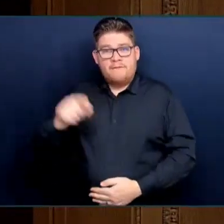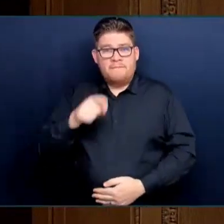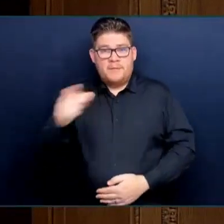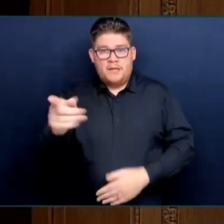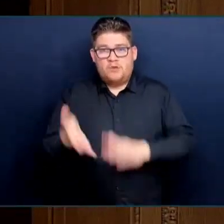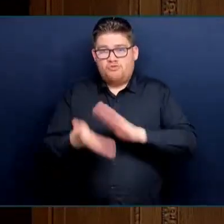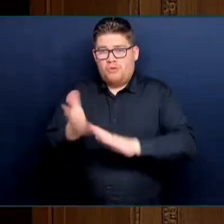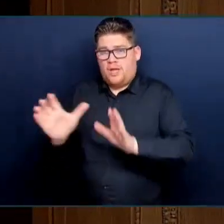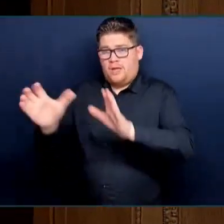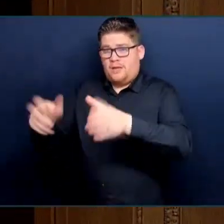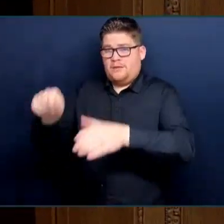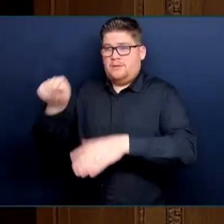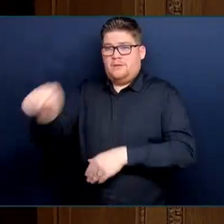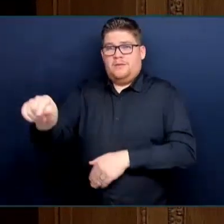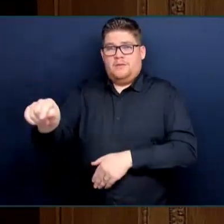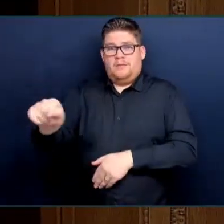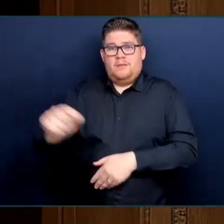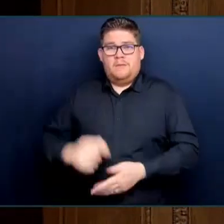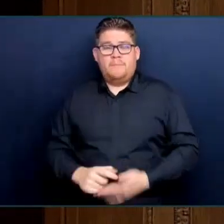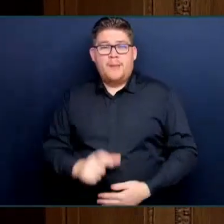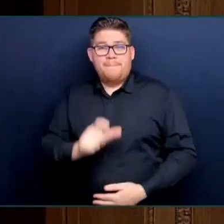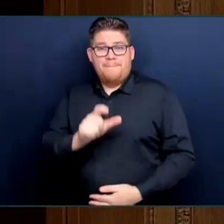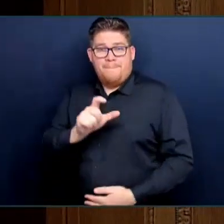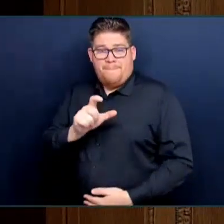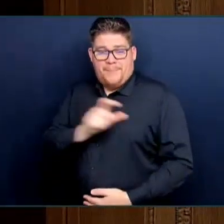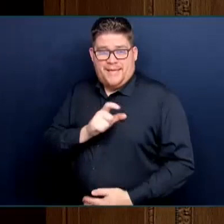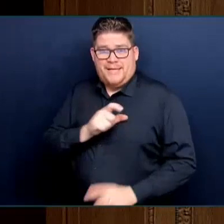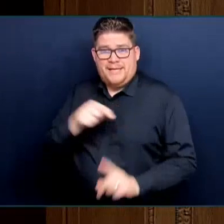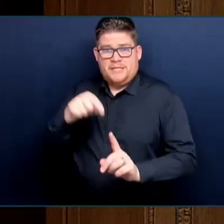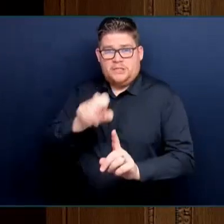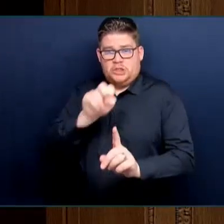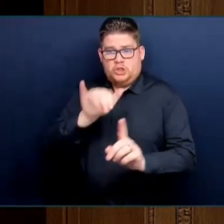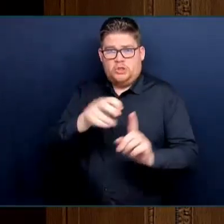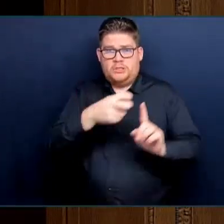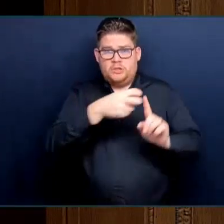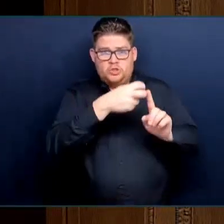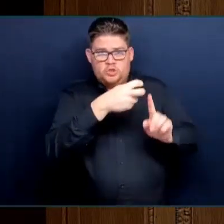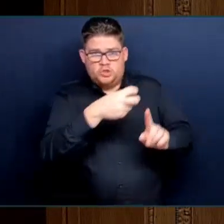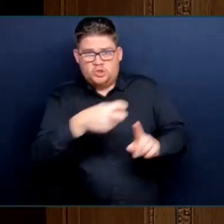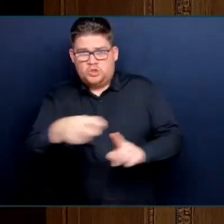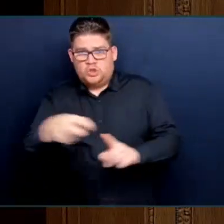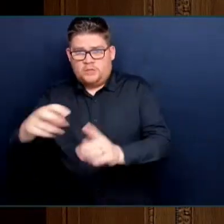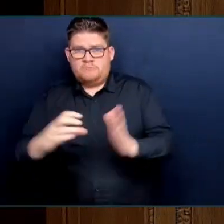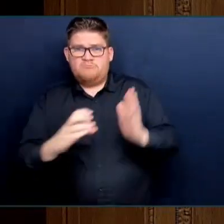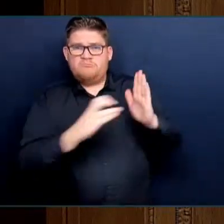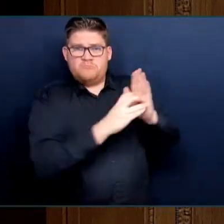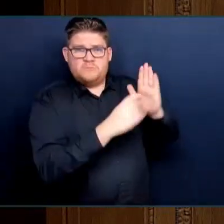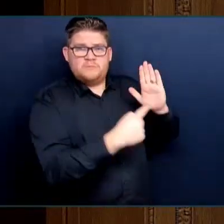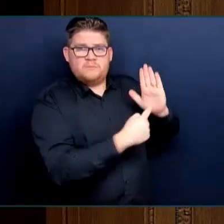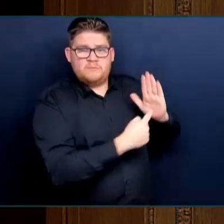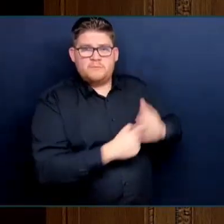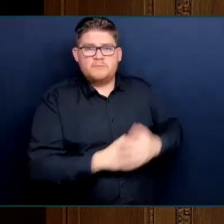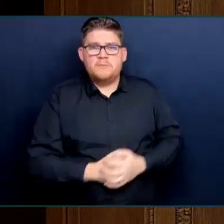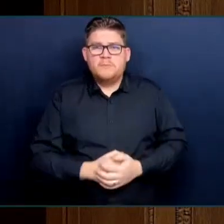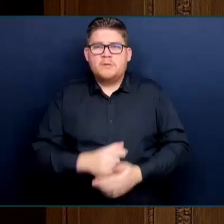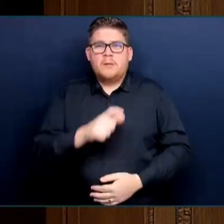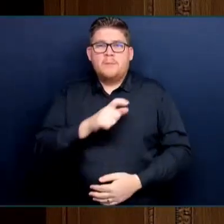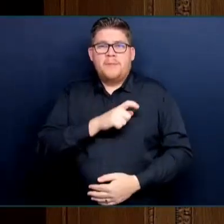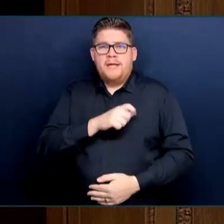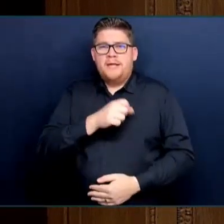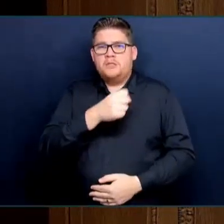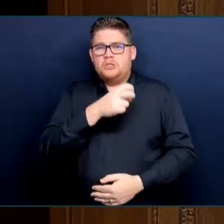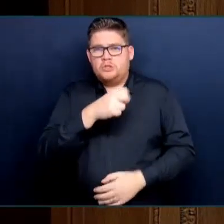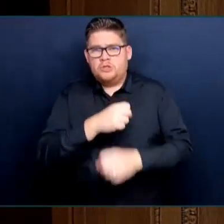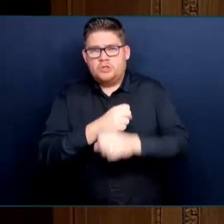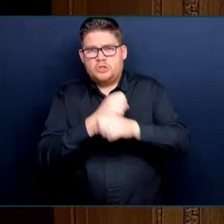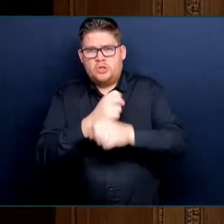model transition. First, it says the Policing and Security Branch's Policing Model Transition Secretariat was